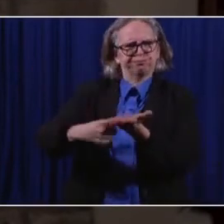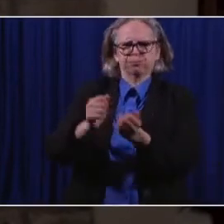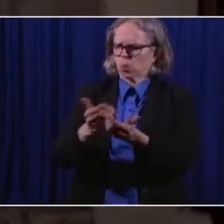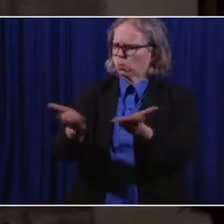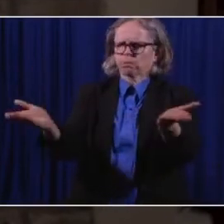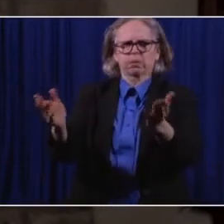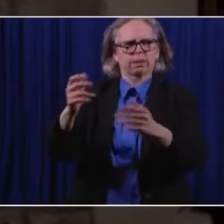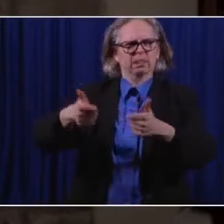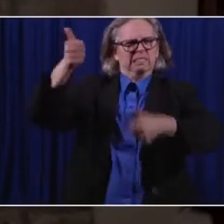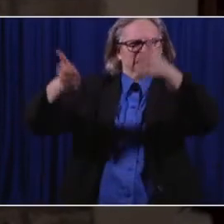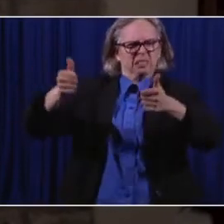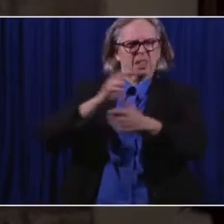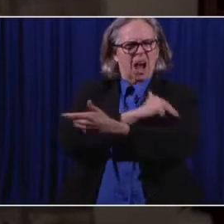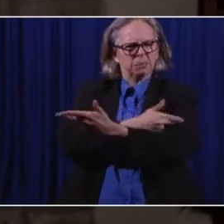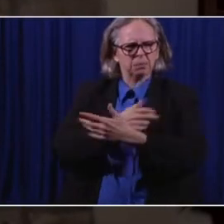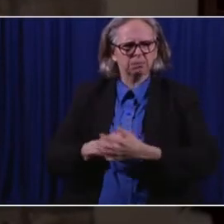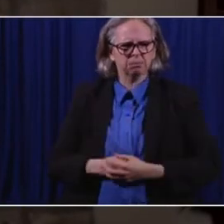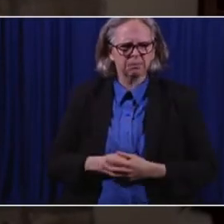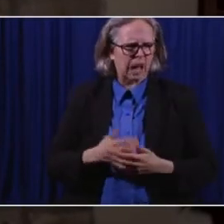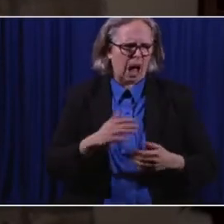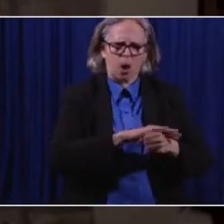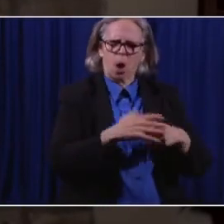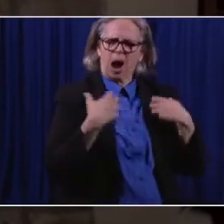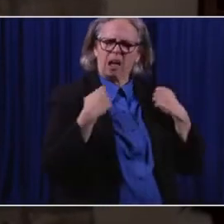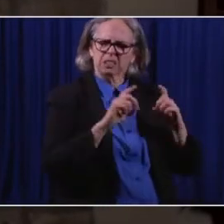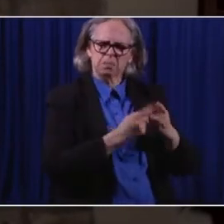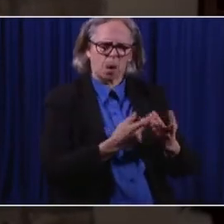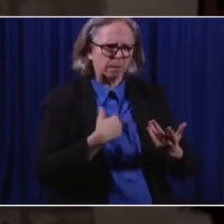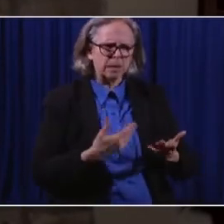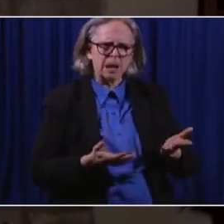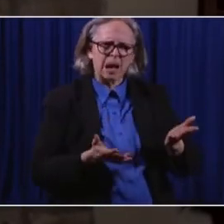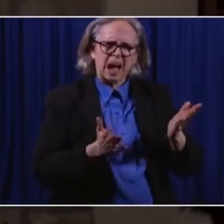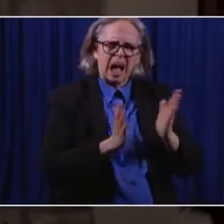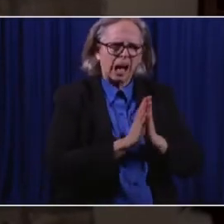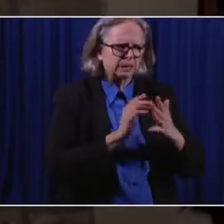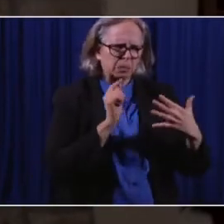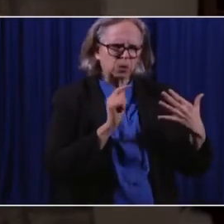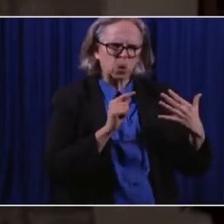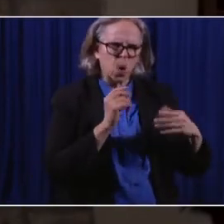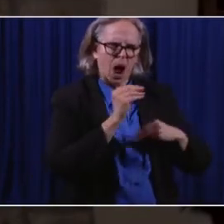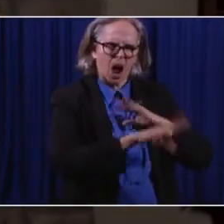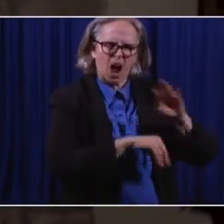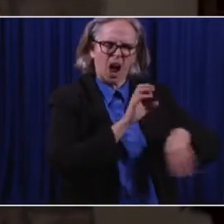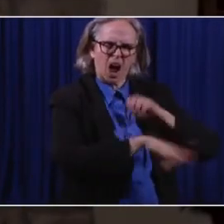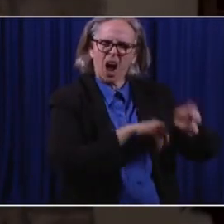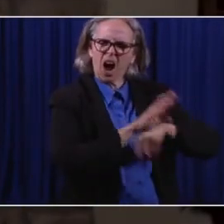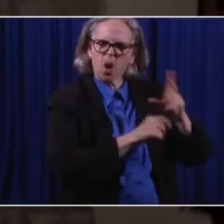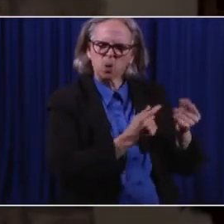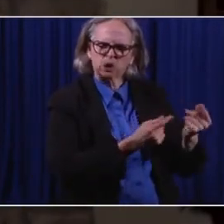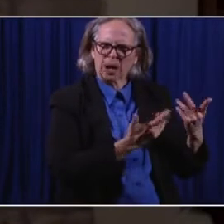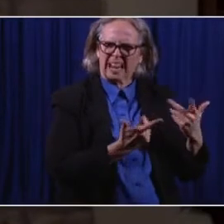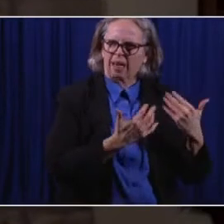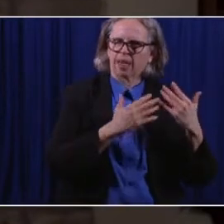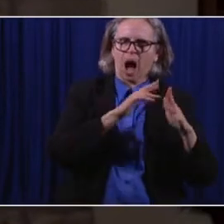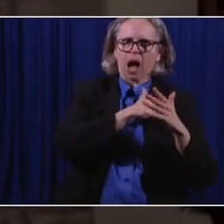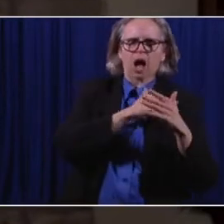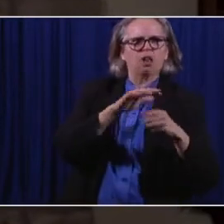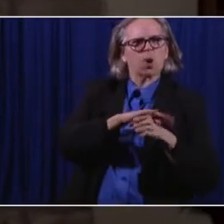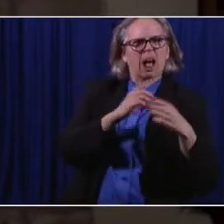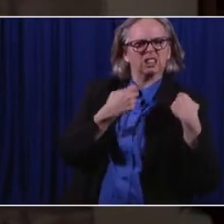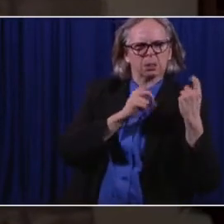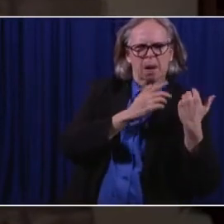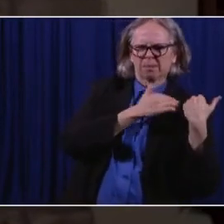departments, we've asked them to do a lot. And what we can do, Andy, in regard to our health departments is just stay close with them. There's 113 health departments in the